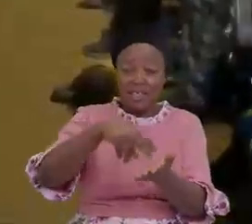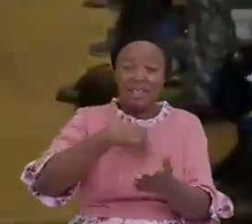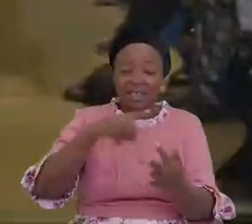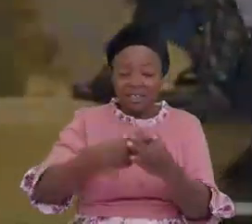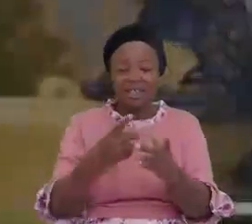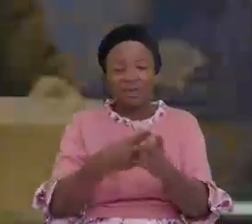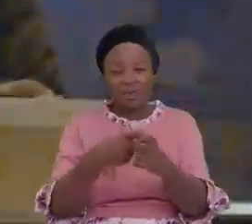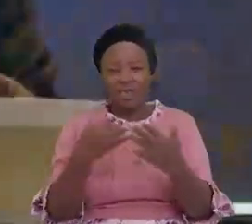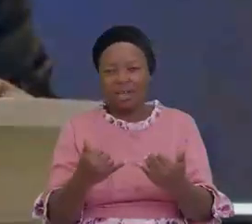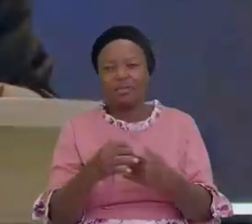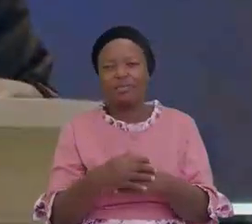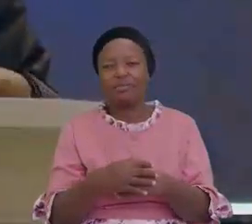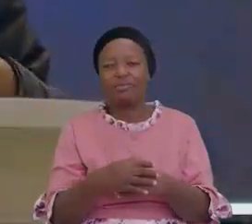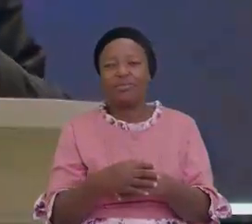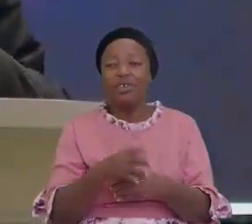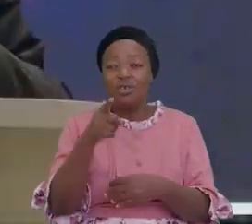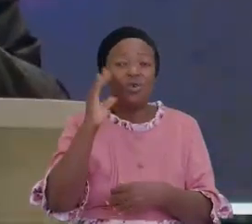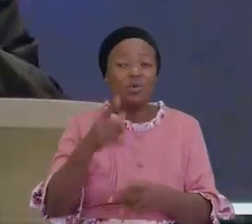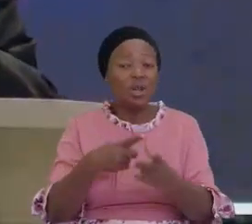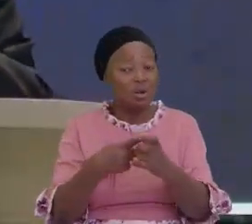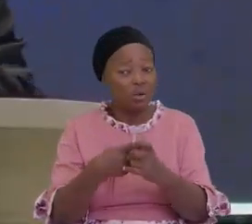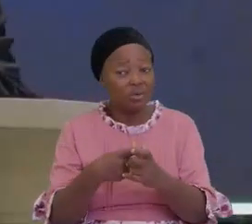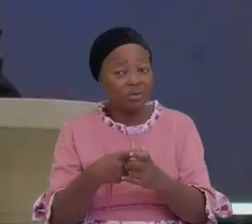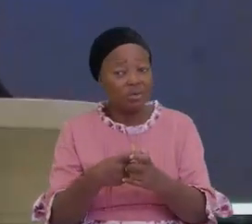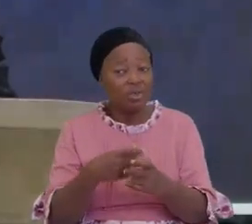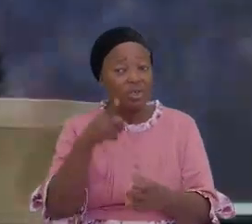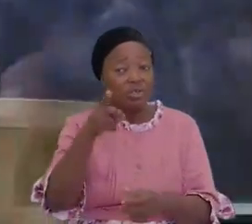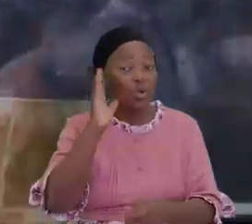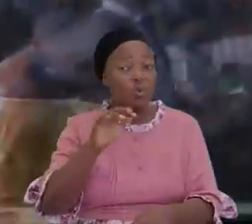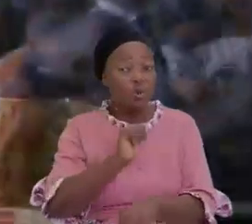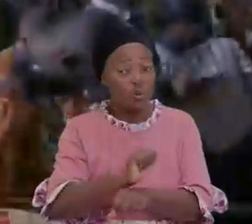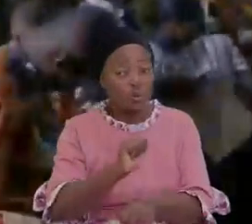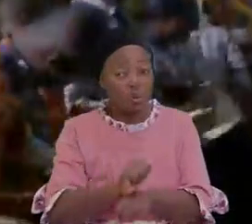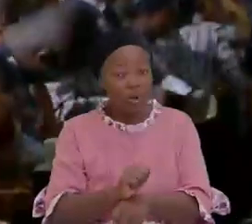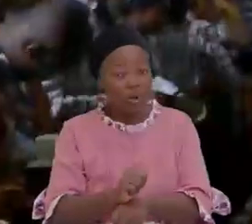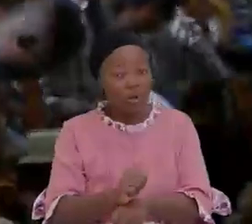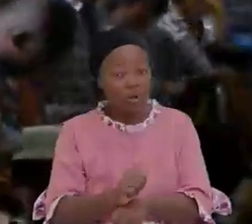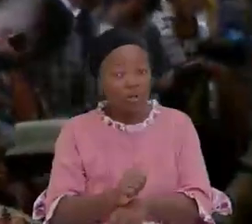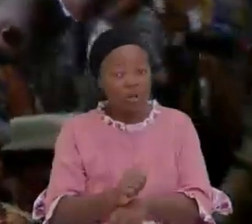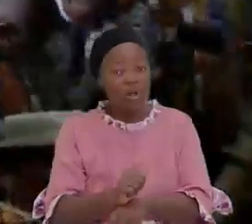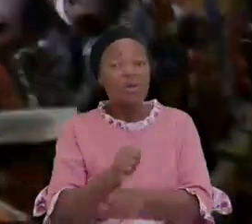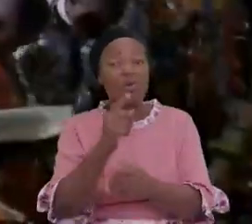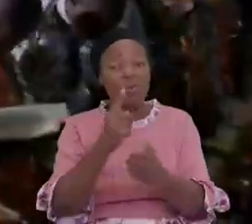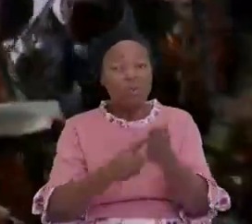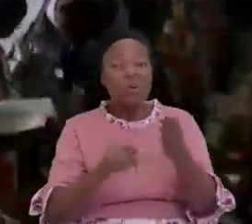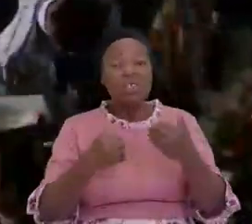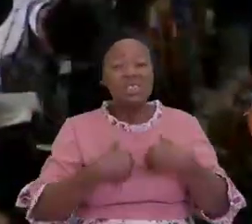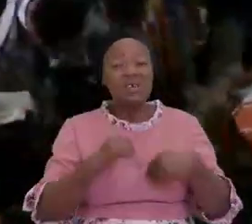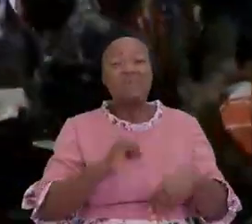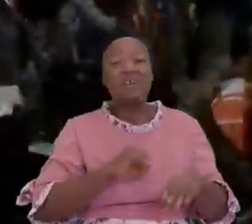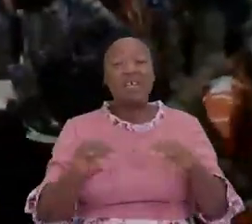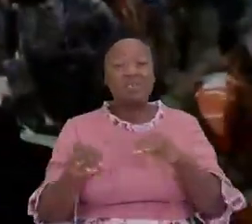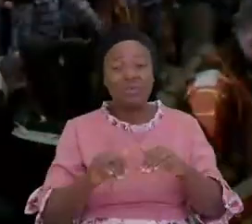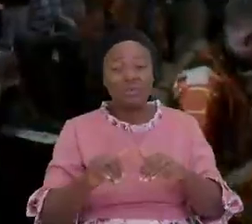running. You will run. You will walk. What have I done? You will